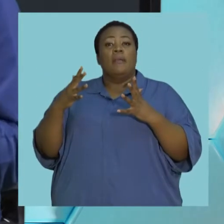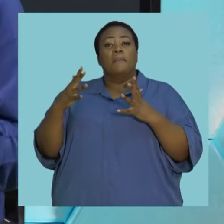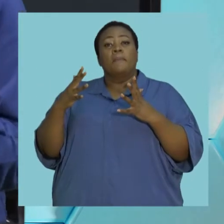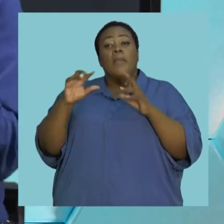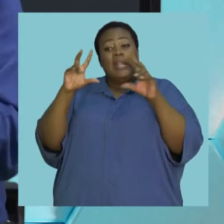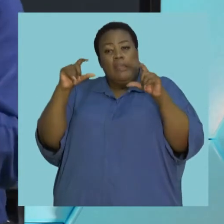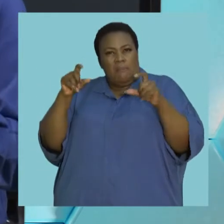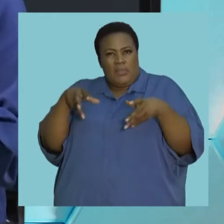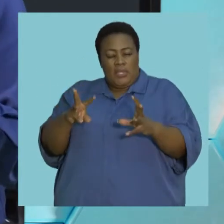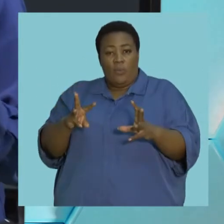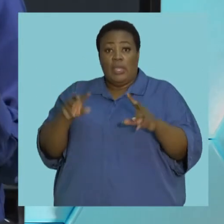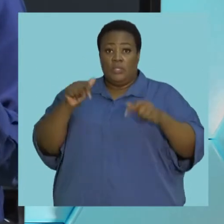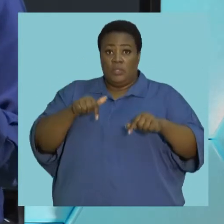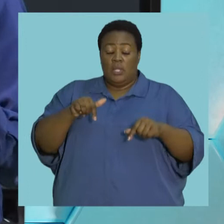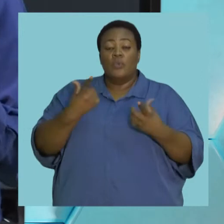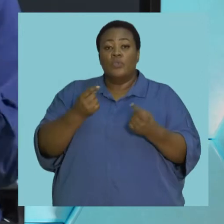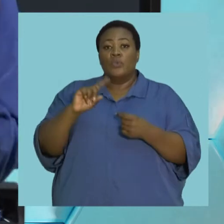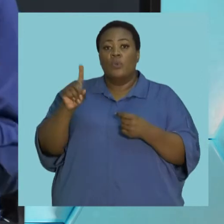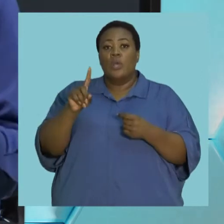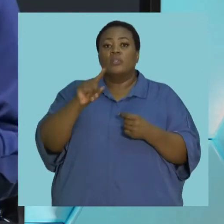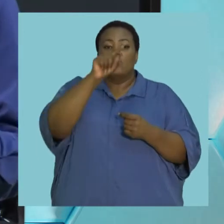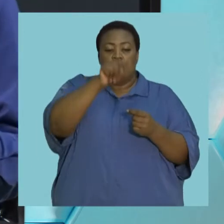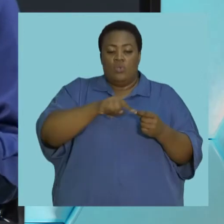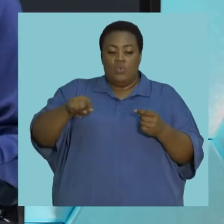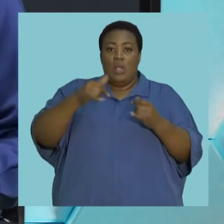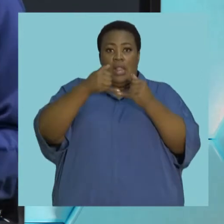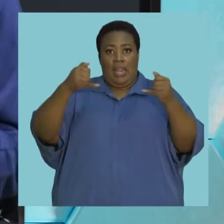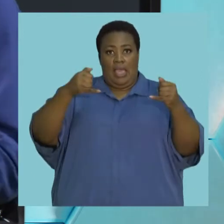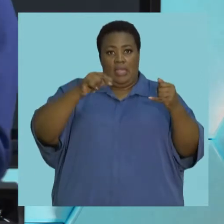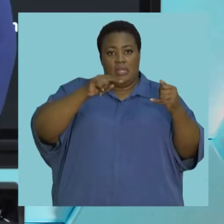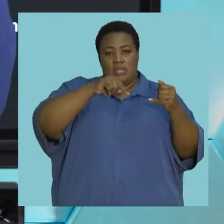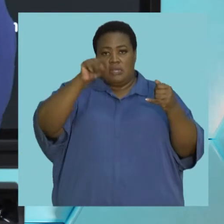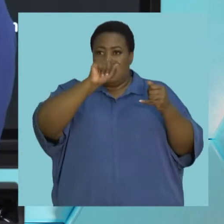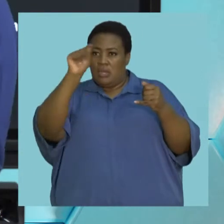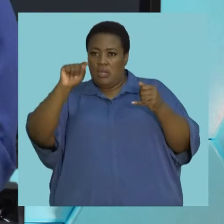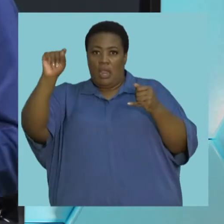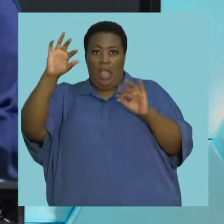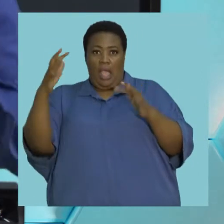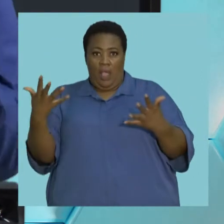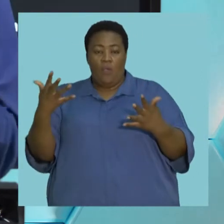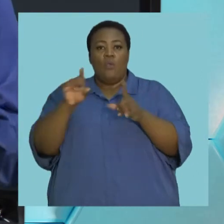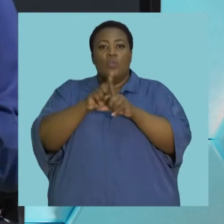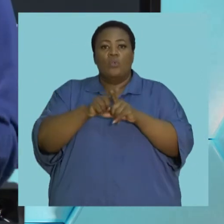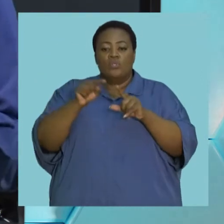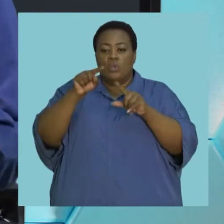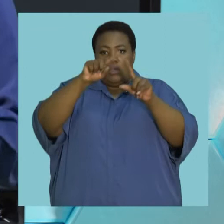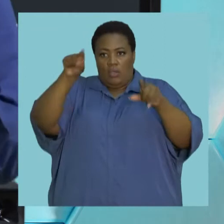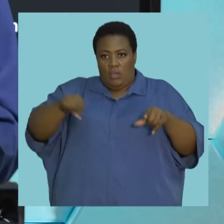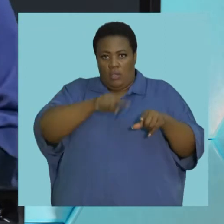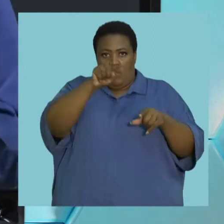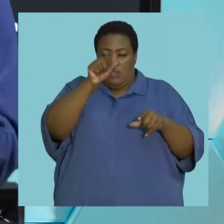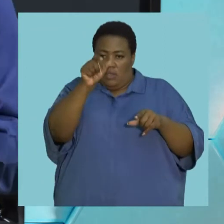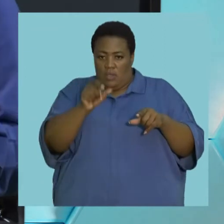to look at, in this segment, we're going to look at how to draw a line graph and how to plot a pie chart and use